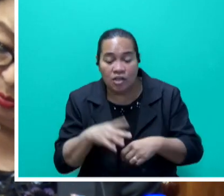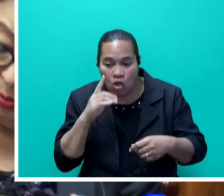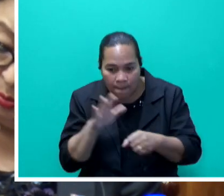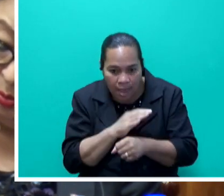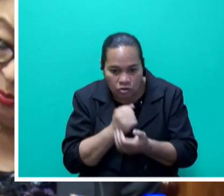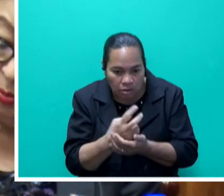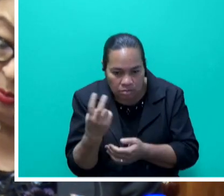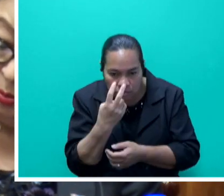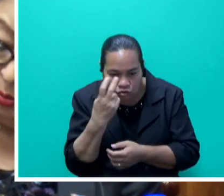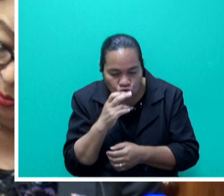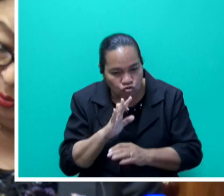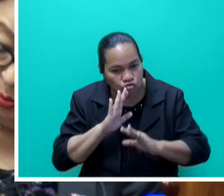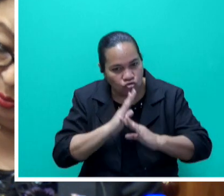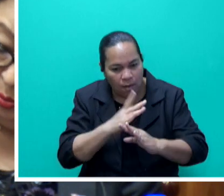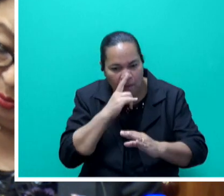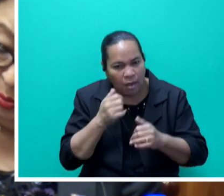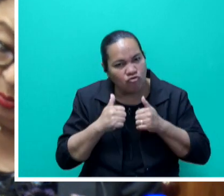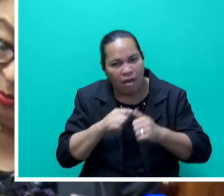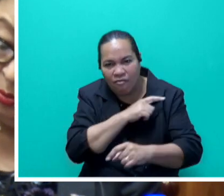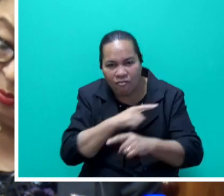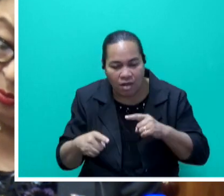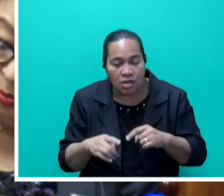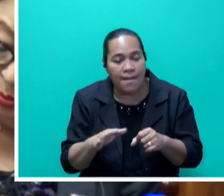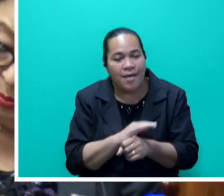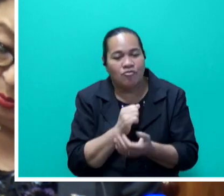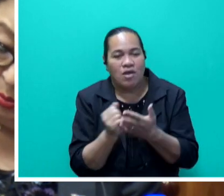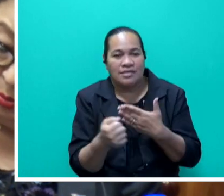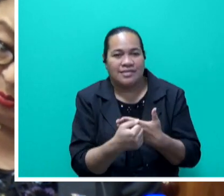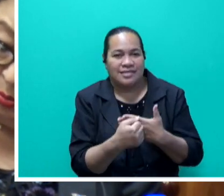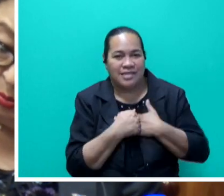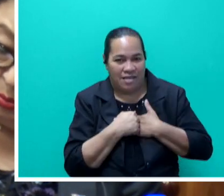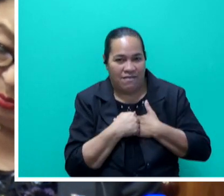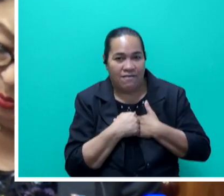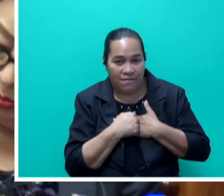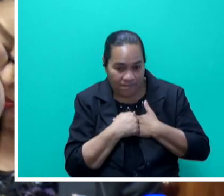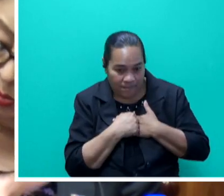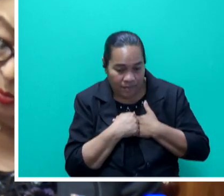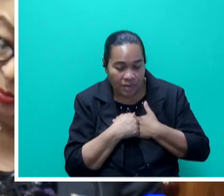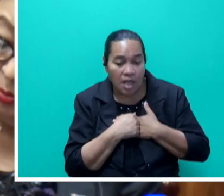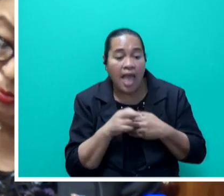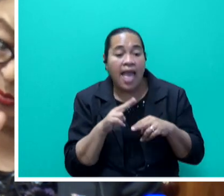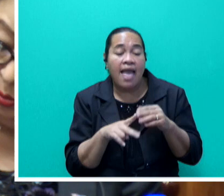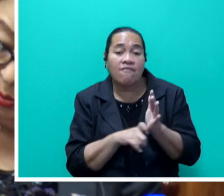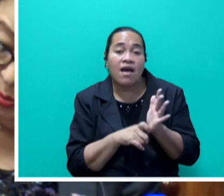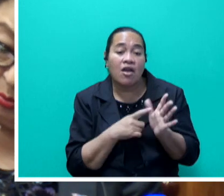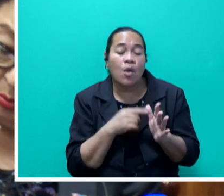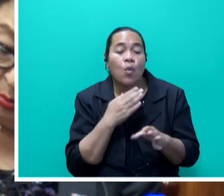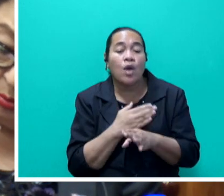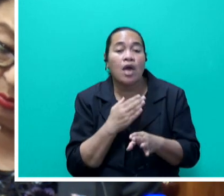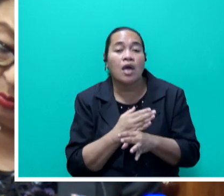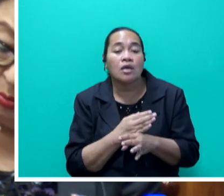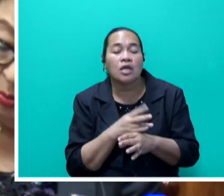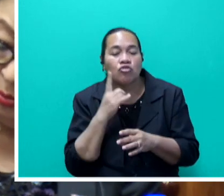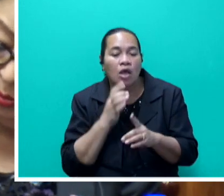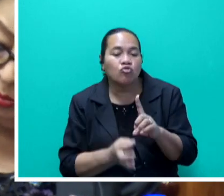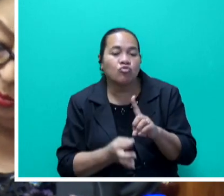deter offenders. In ensuring that we have a safe infrastructure also, Honourable Speaker, the FRA is working on